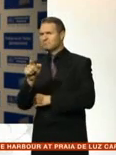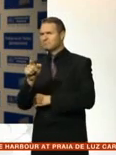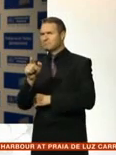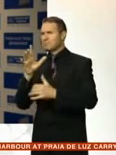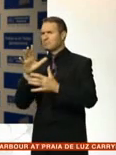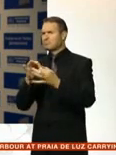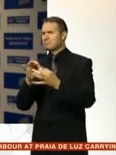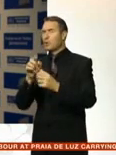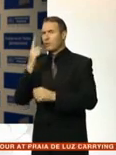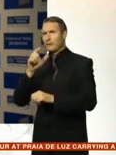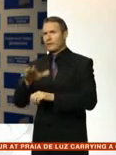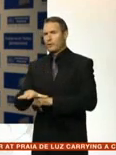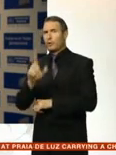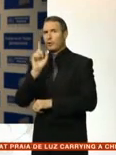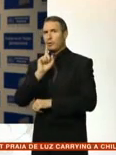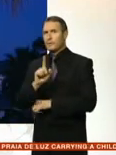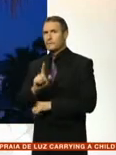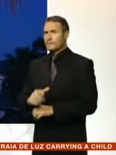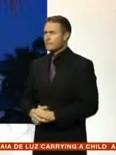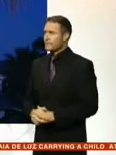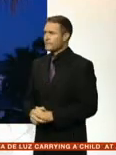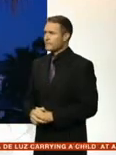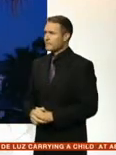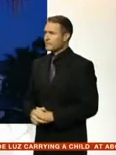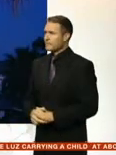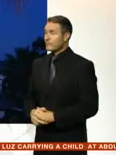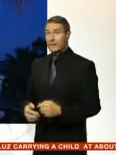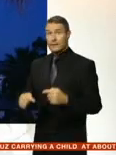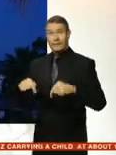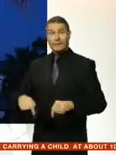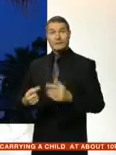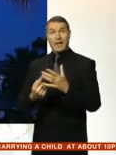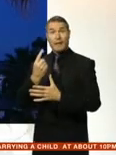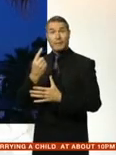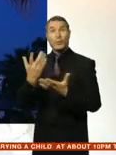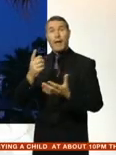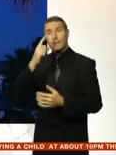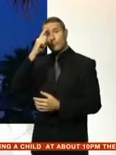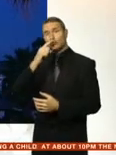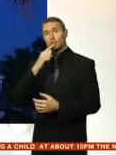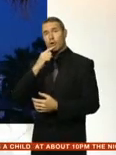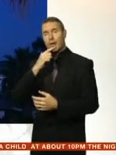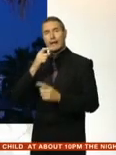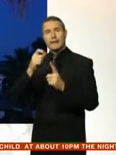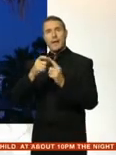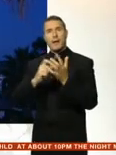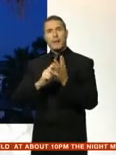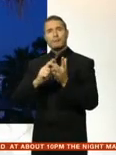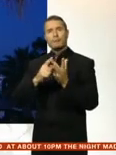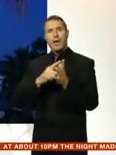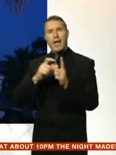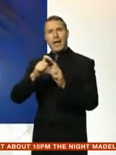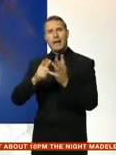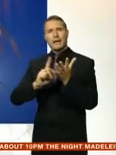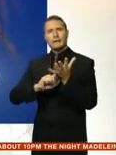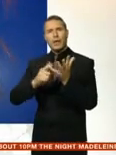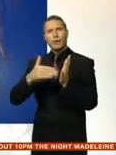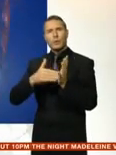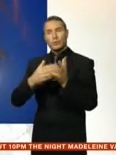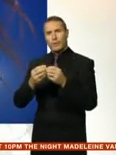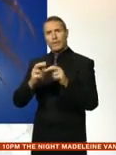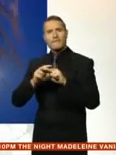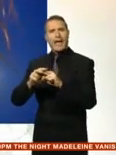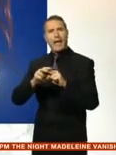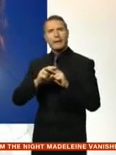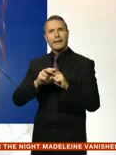bears a striking resemblance to that of Madeleine McCann. This is the resort in Praia de Luz in Portugal where Madeleine was holidaying with her family.